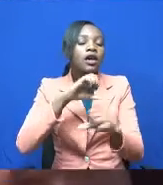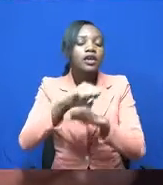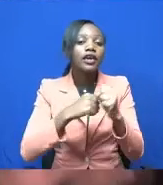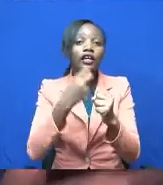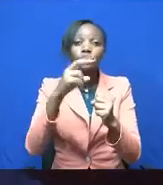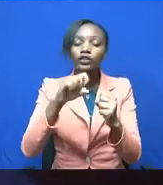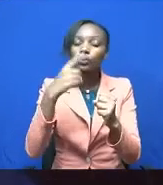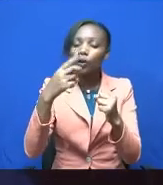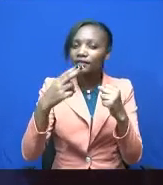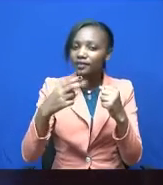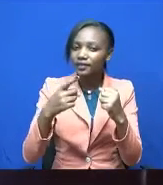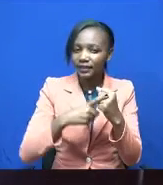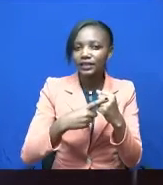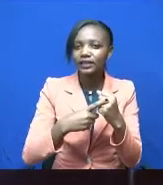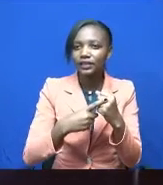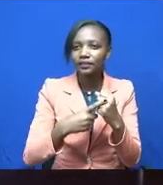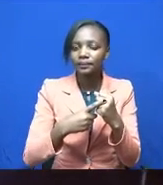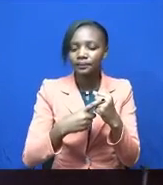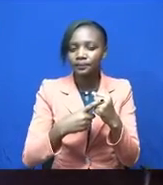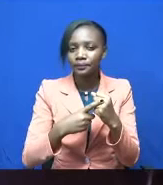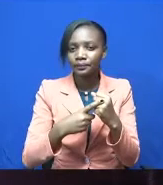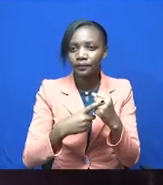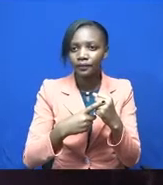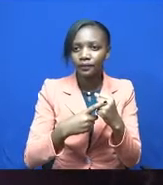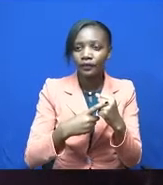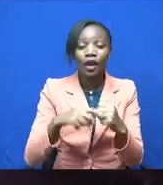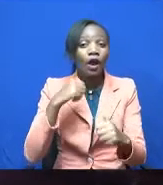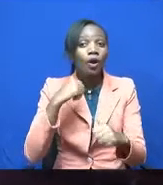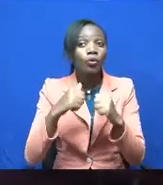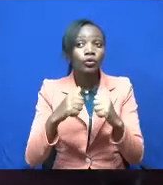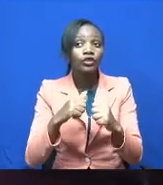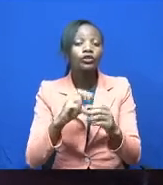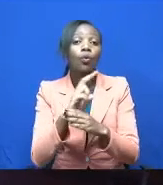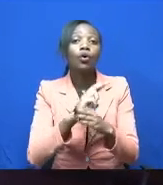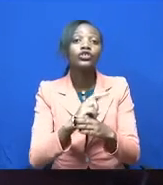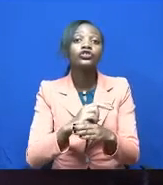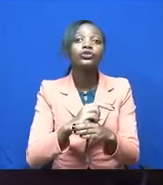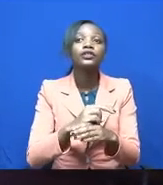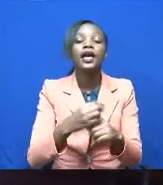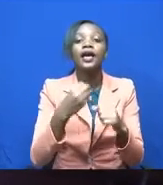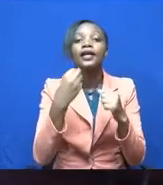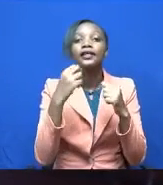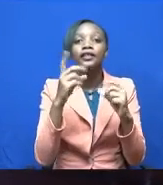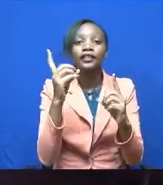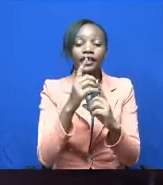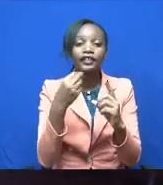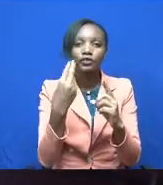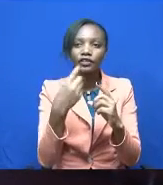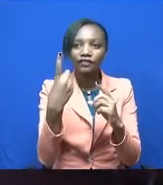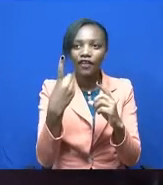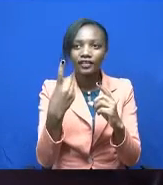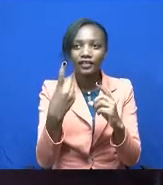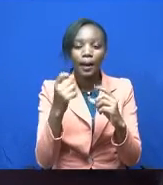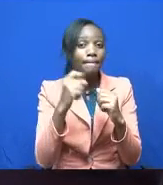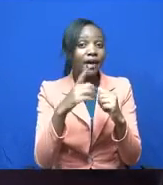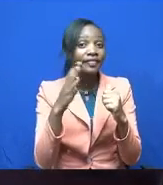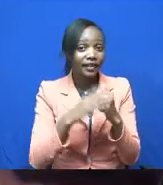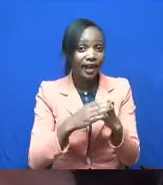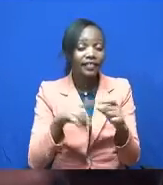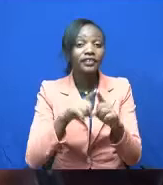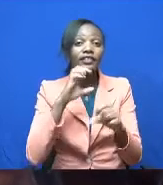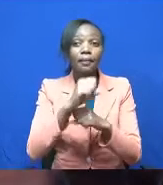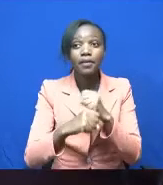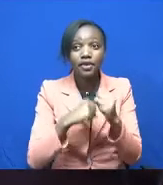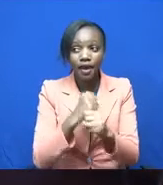2016, that's the Community Lands Act 2016, which came into effect 21st of September the same year, really defined community as people